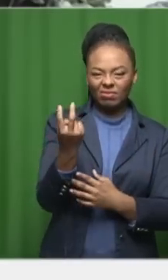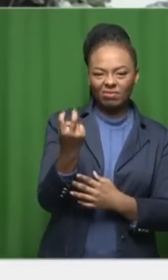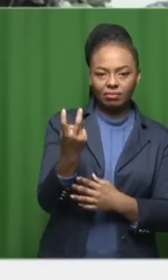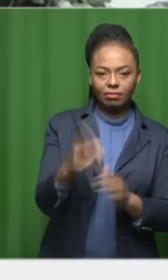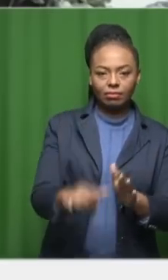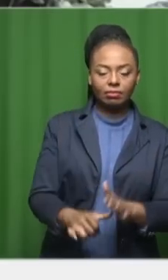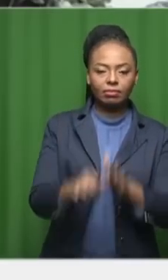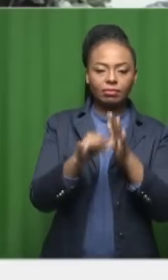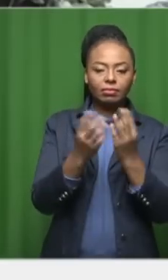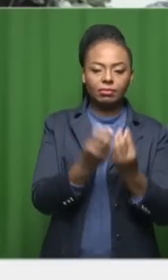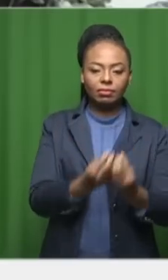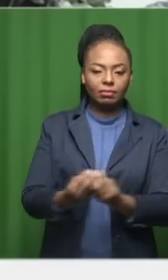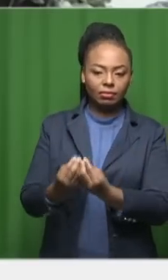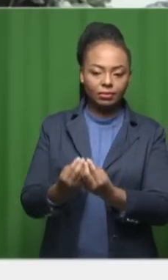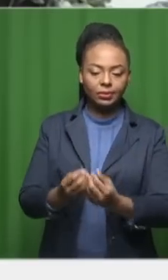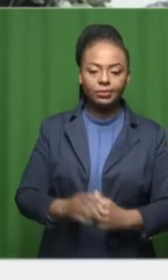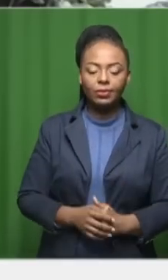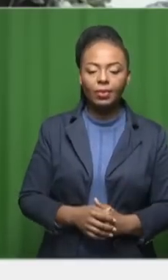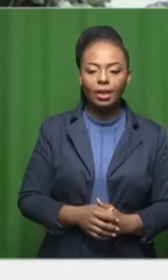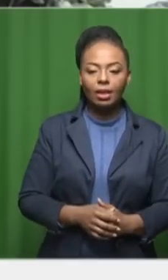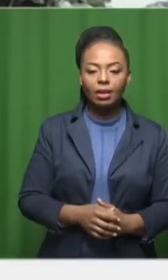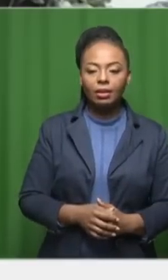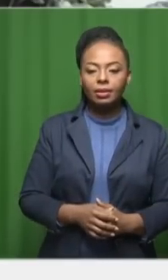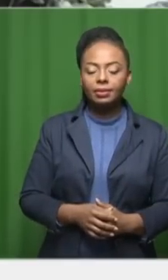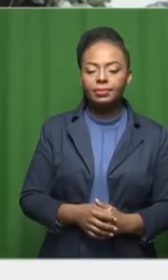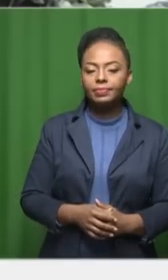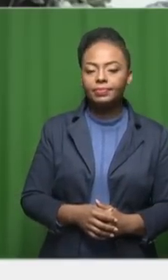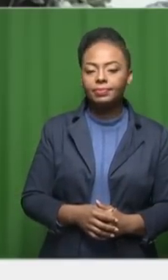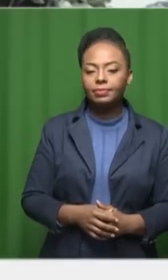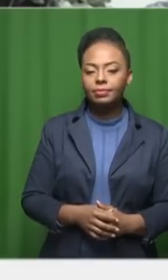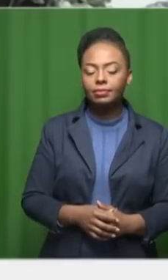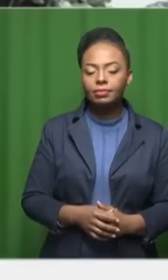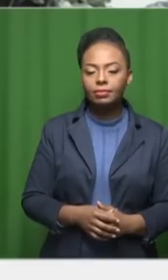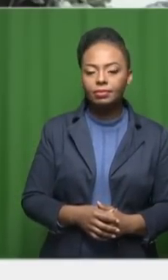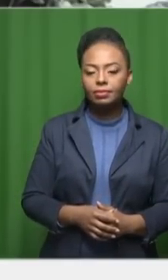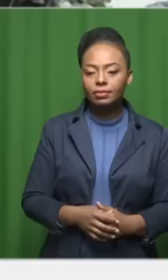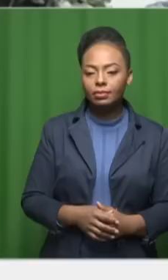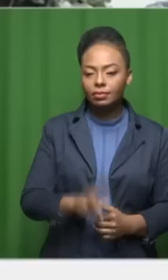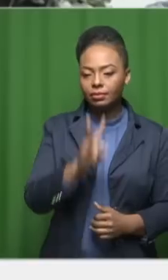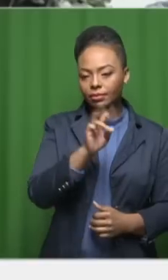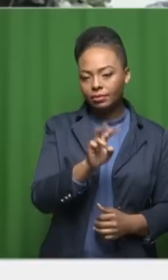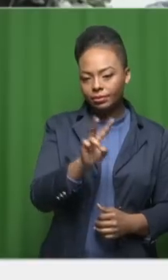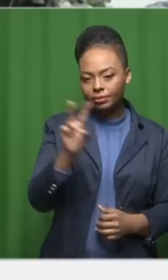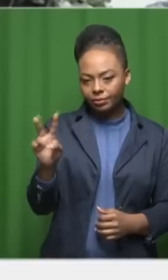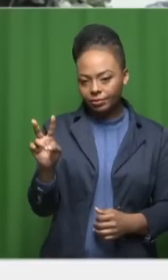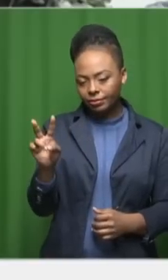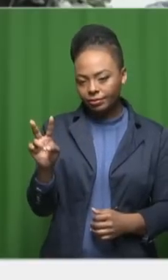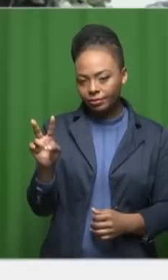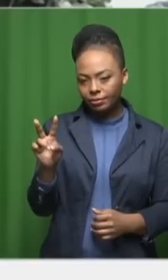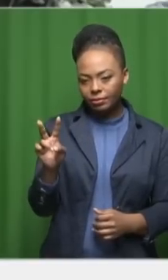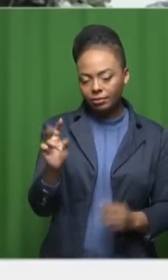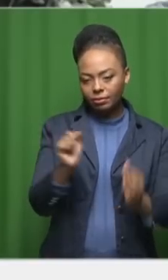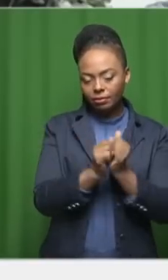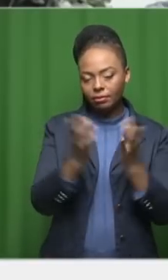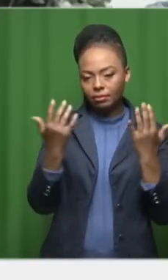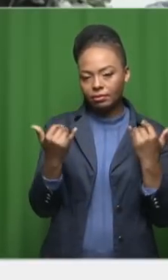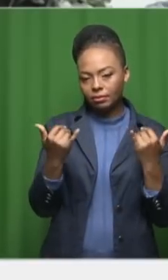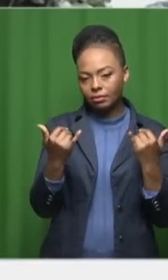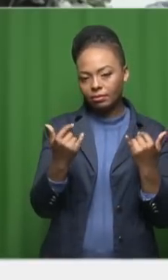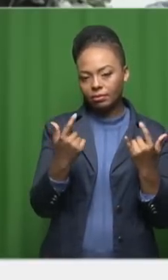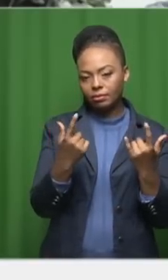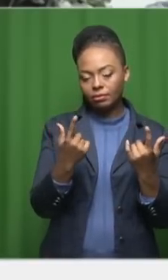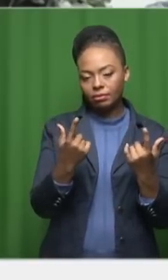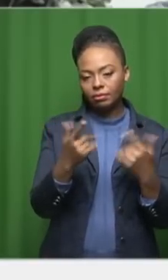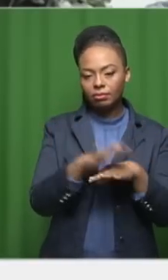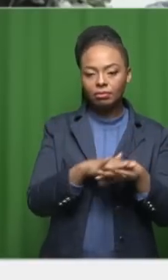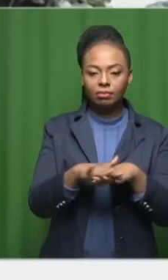The first is that the base effects of 2022 will start to come into play. So if I'm talking about base effects,